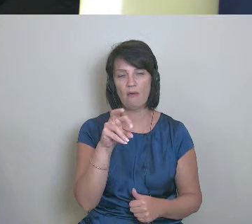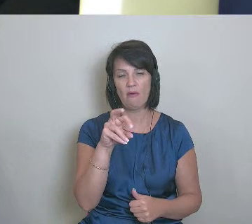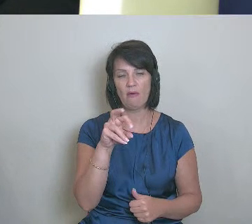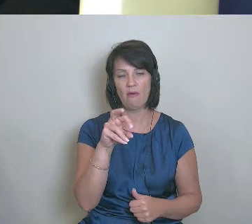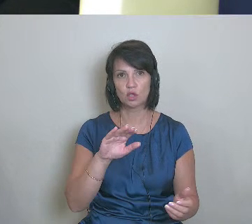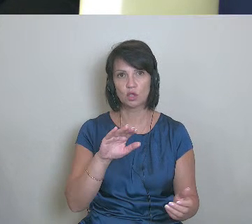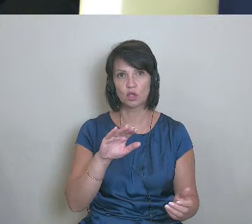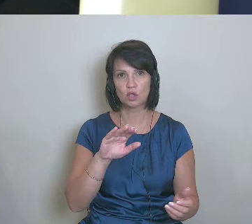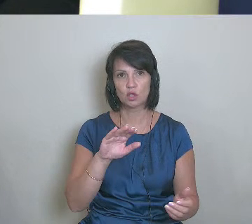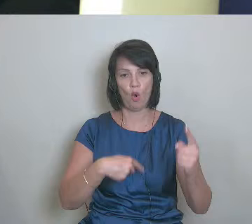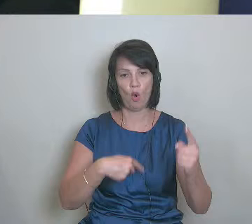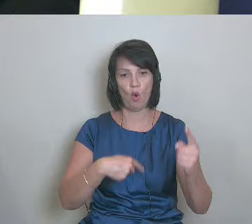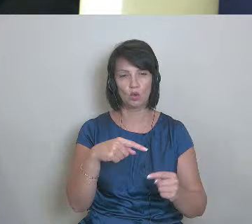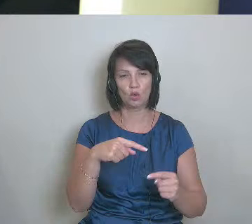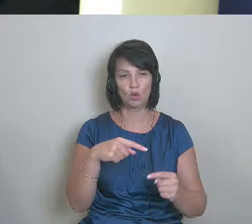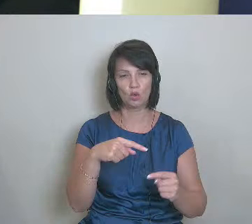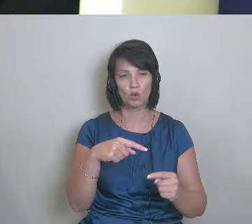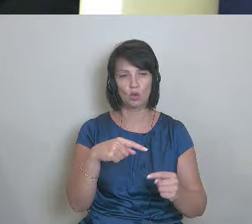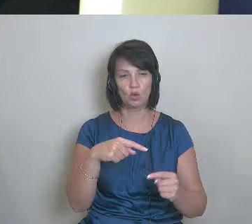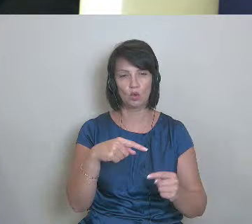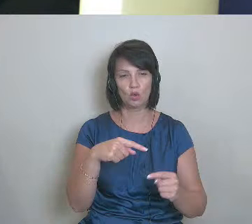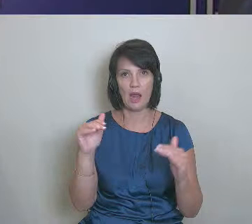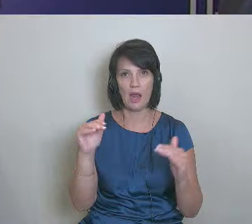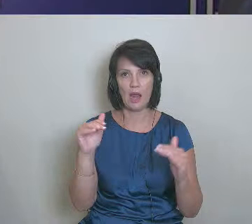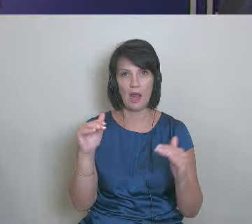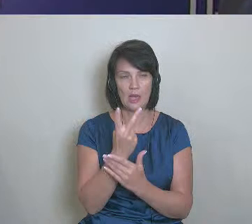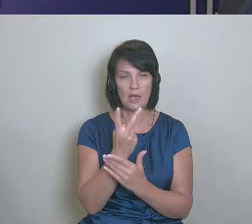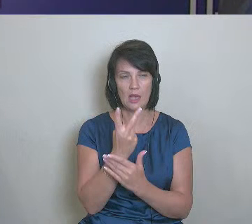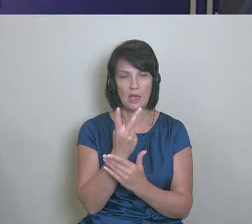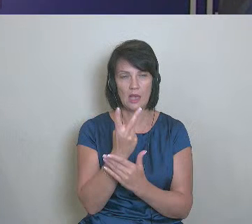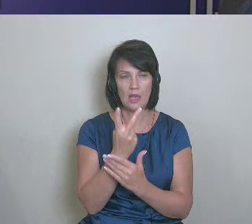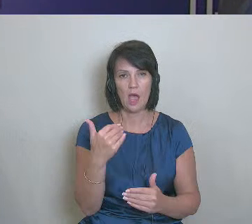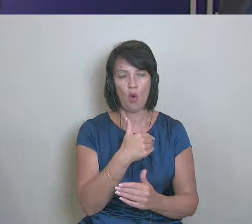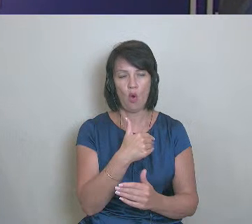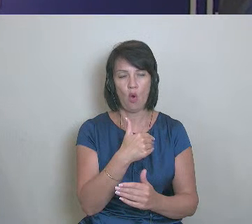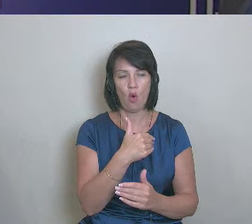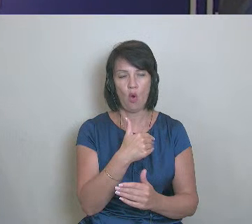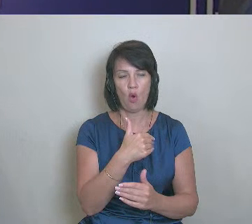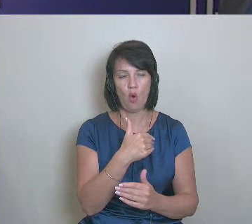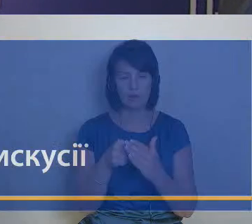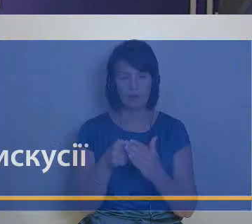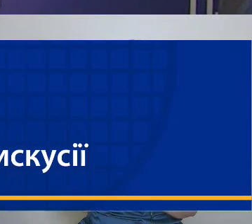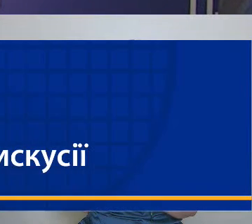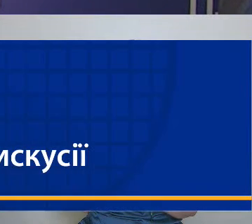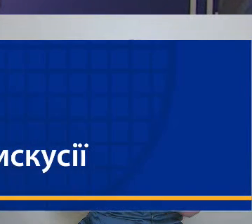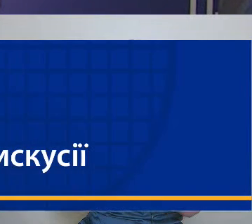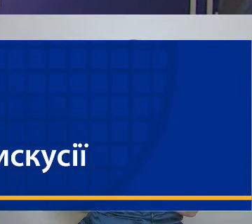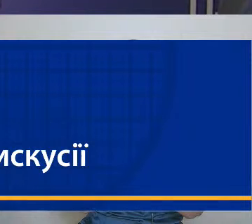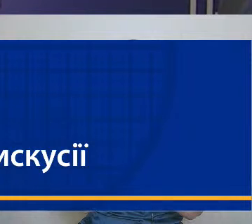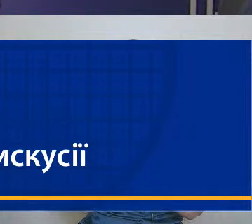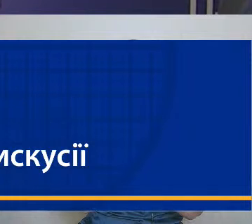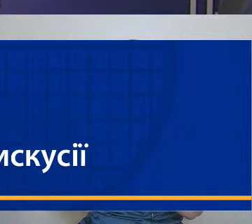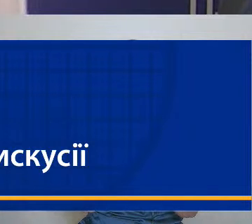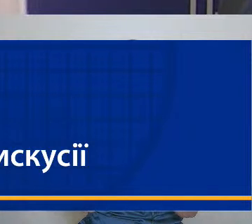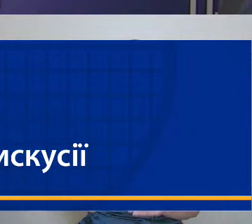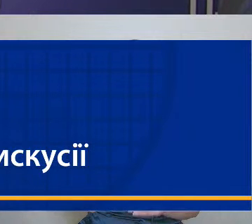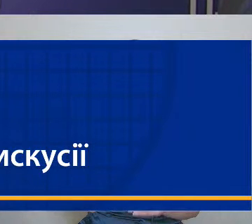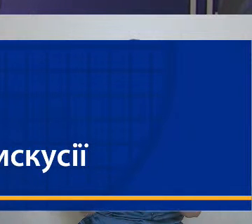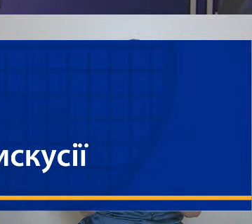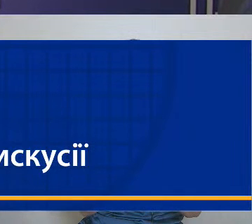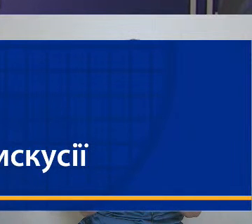amalgamated. And let's go back to the previous slide. I'd like to specify the following question. If I understand correctly, this is the first